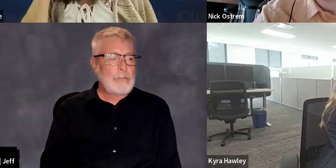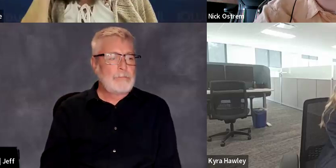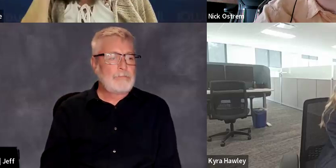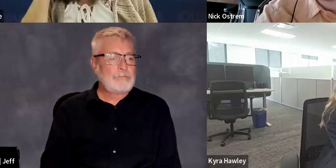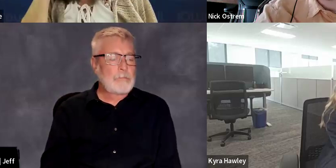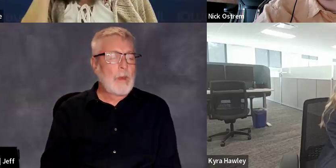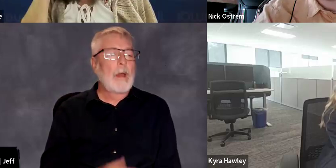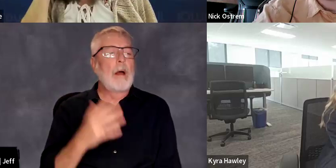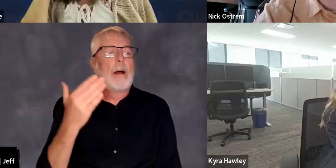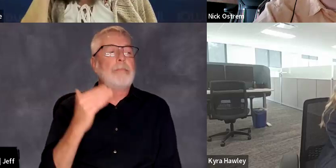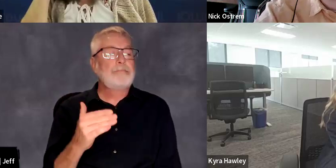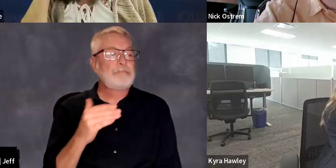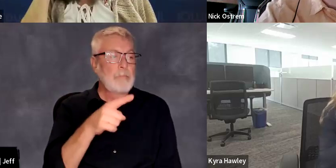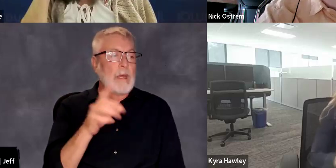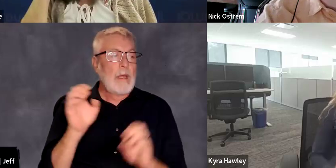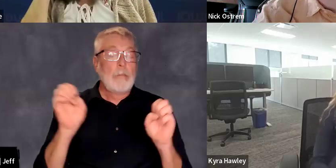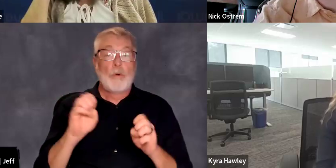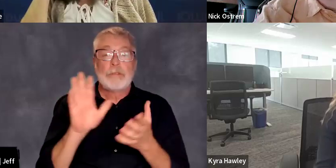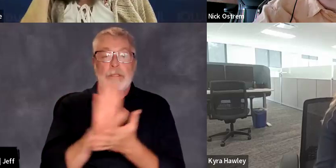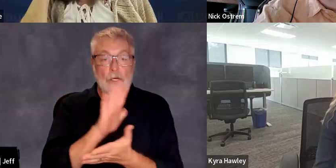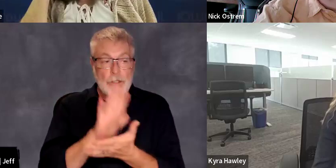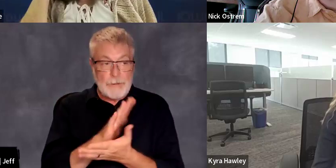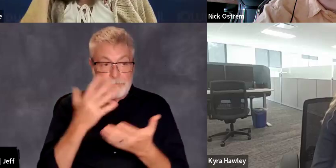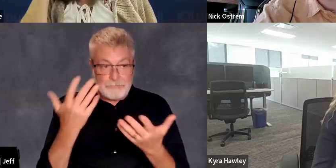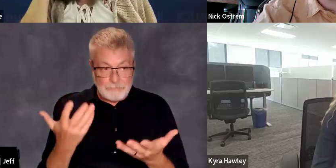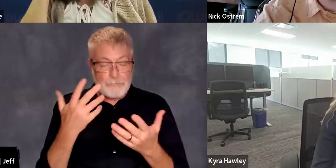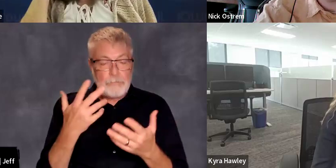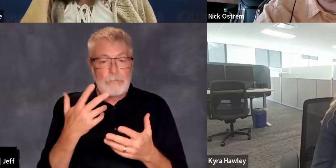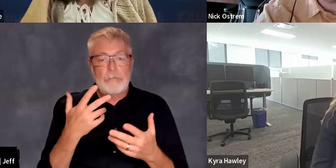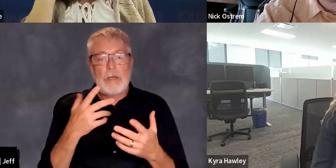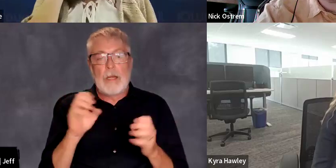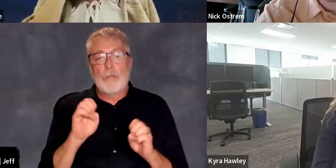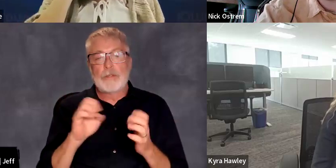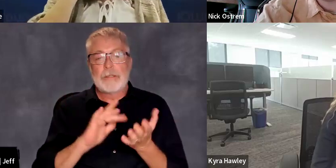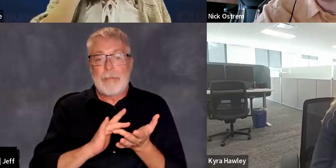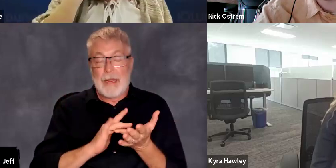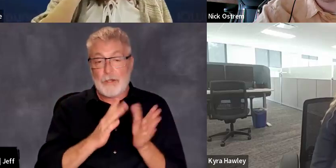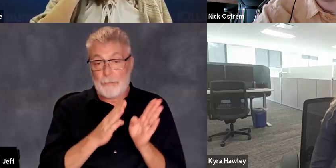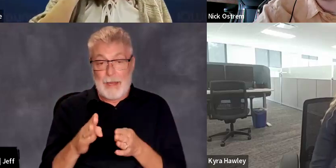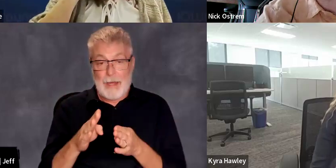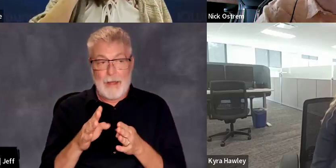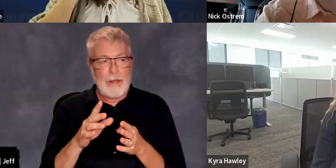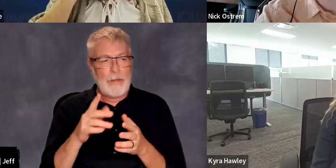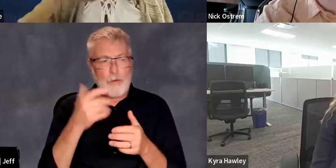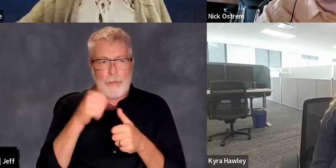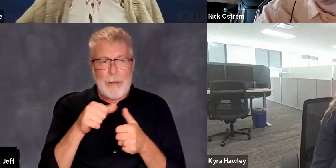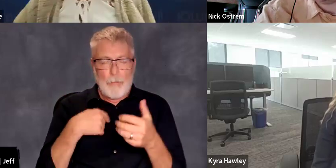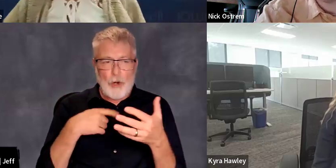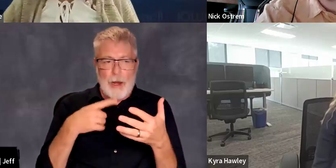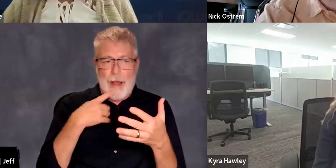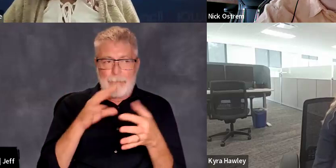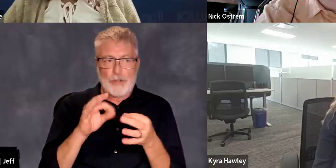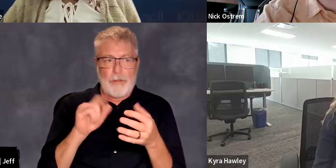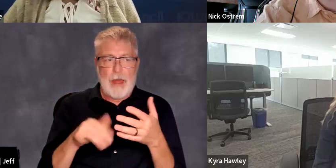Yes. We also have emergency documents. So our emergency medication plan, that's the document that I mentioned